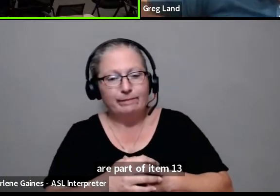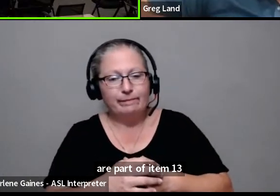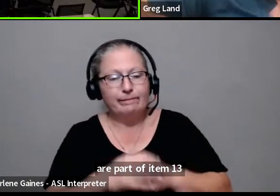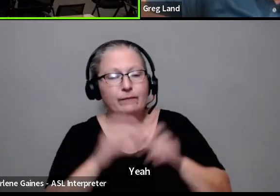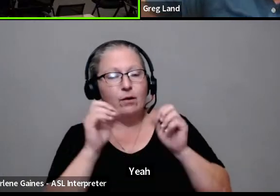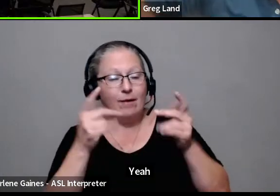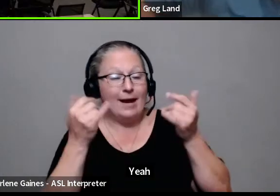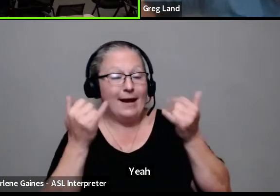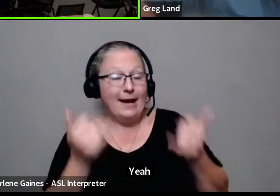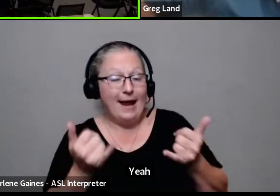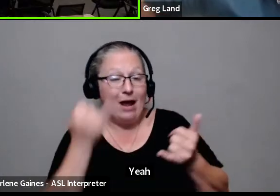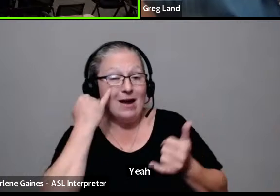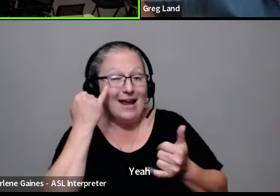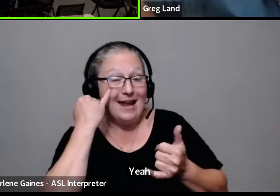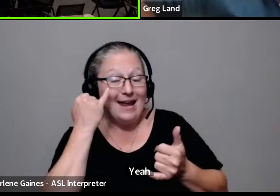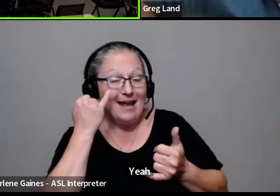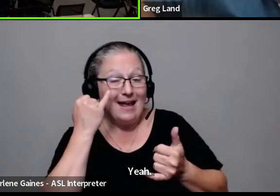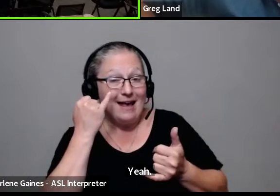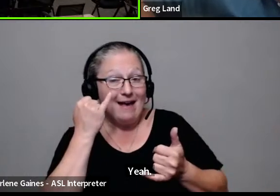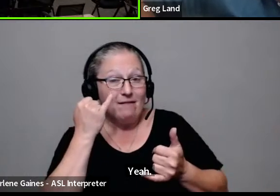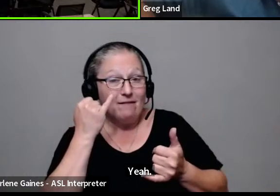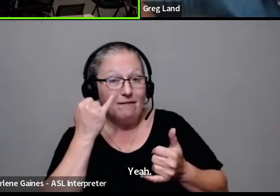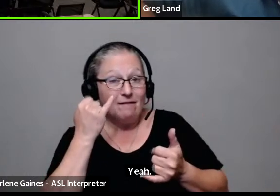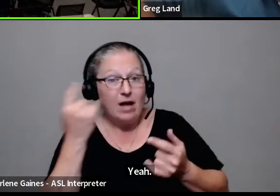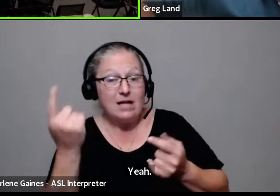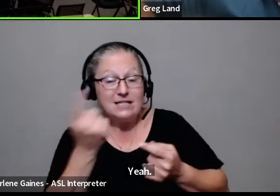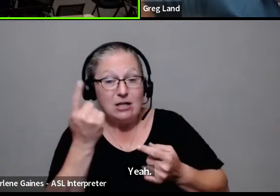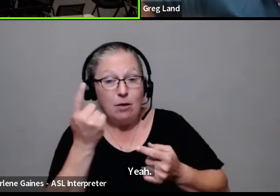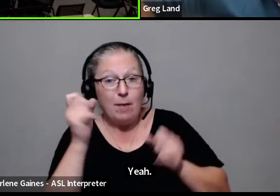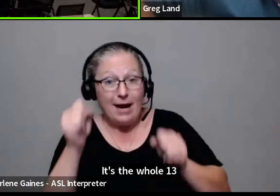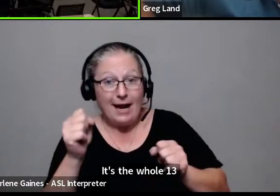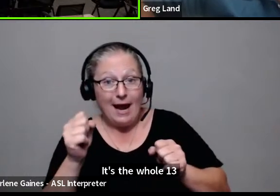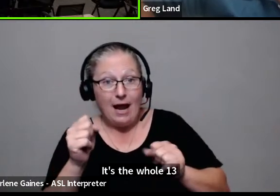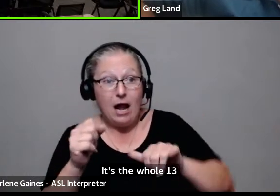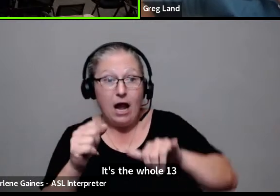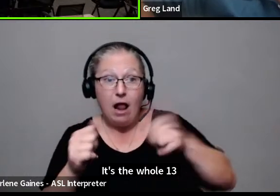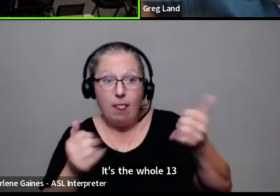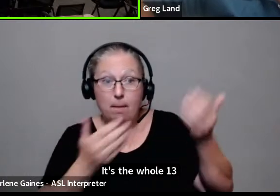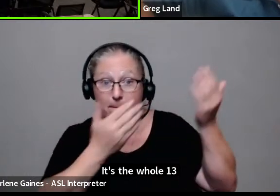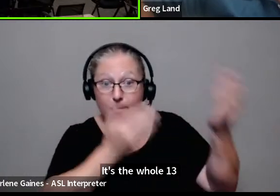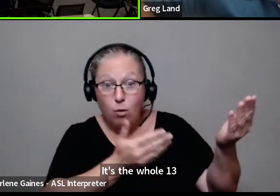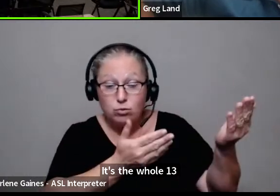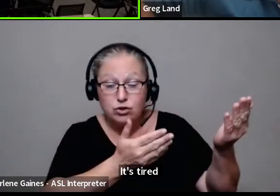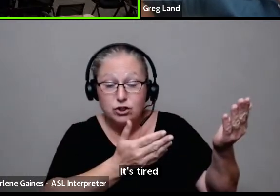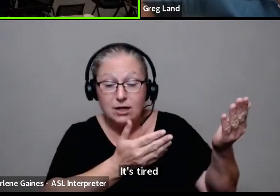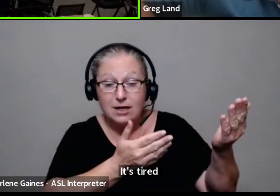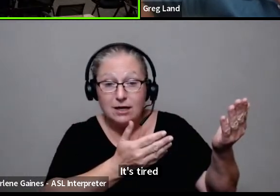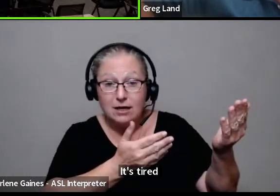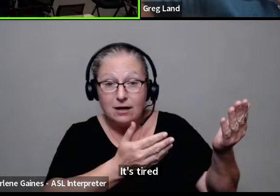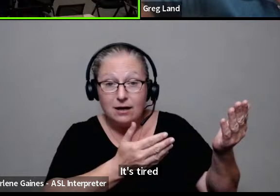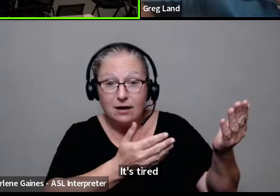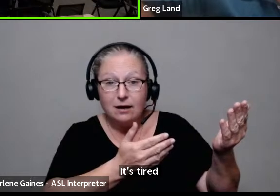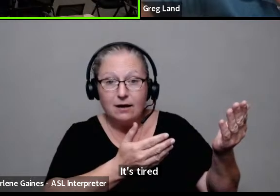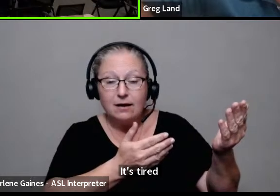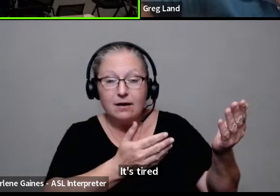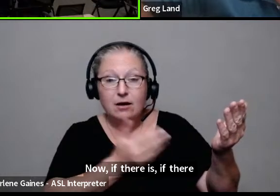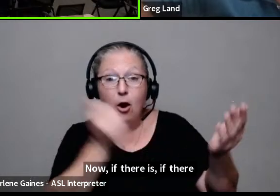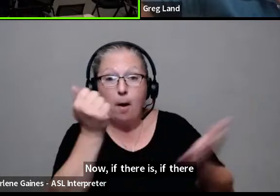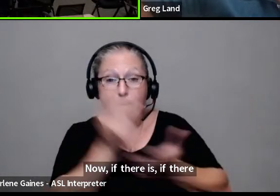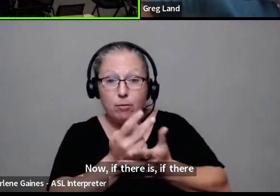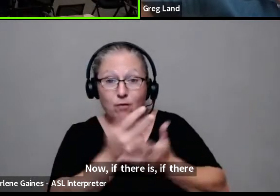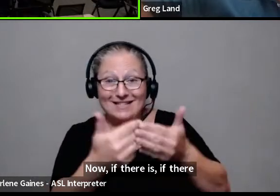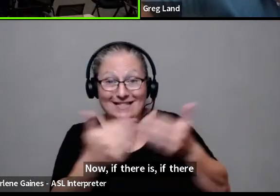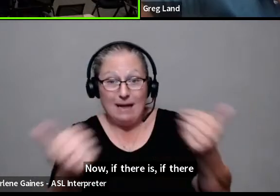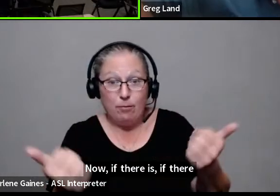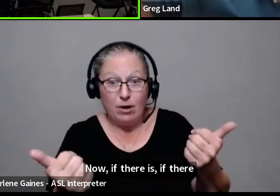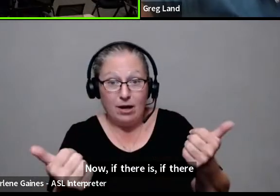Now, if there's someone else can make a motion to approve them